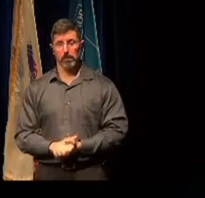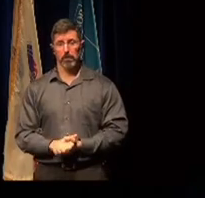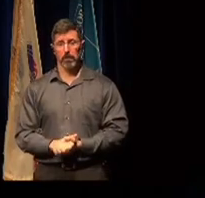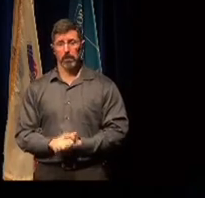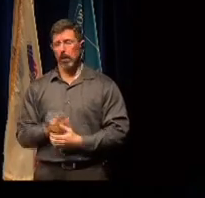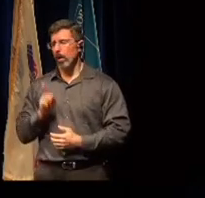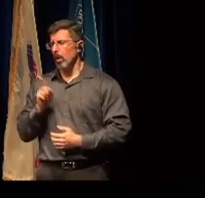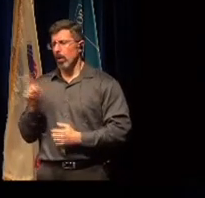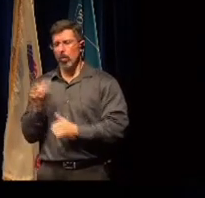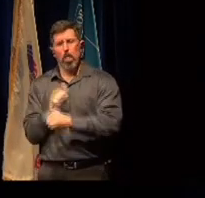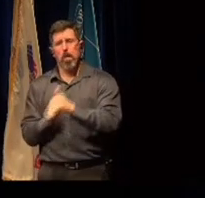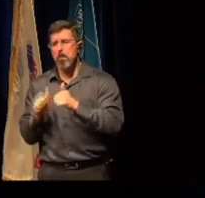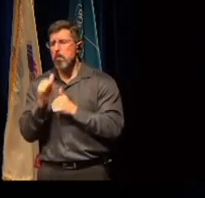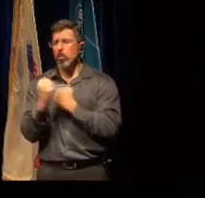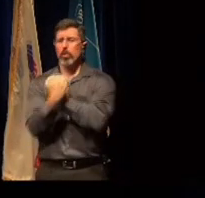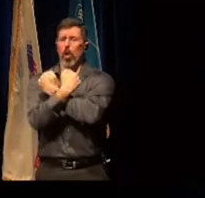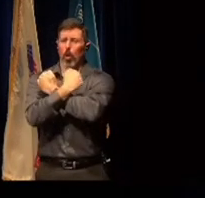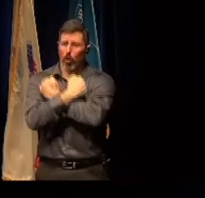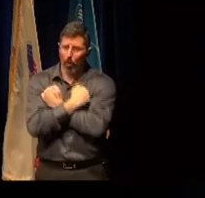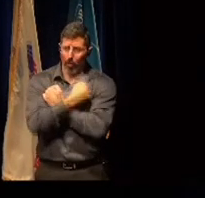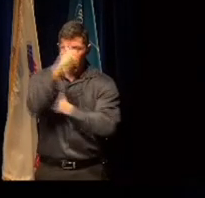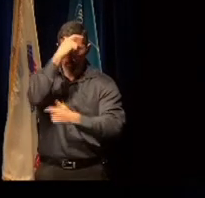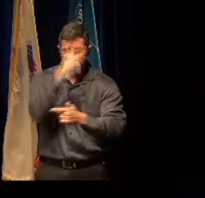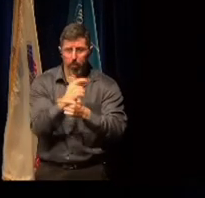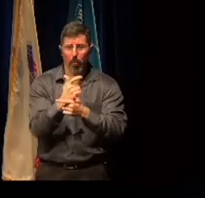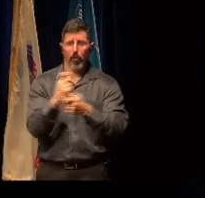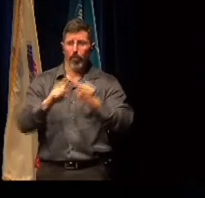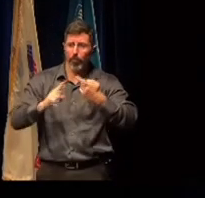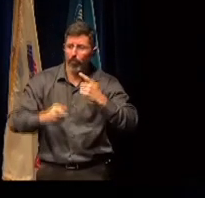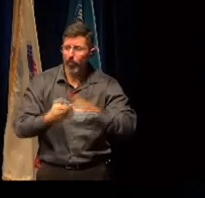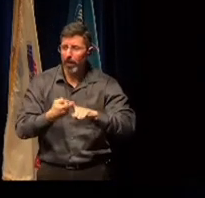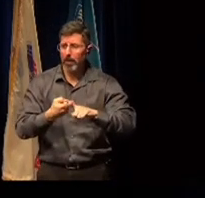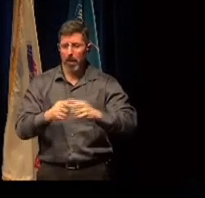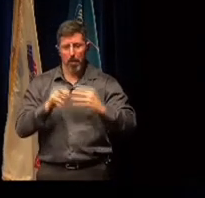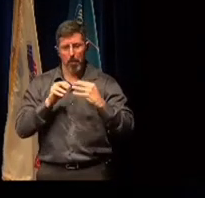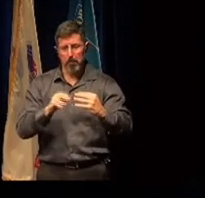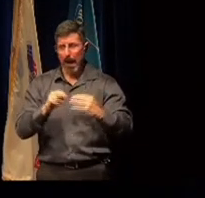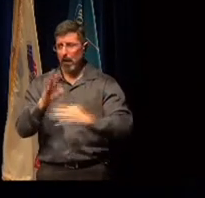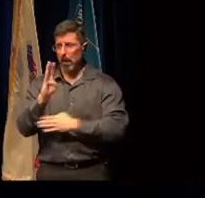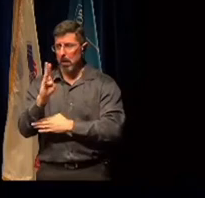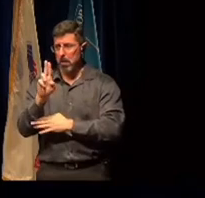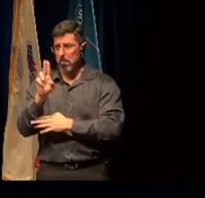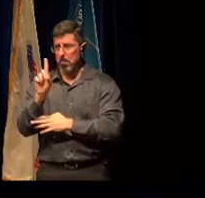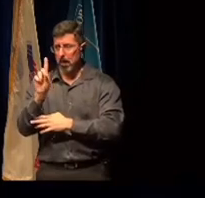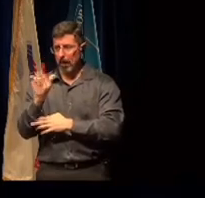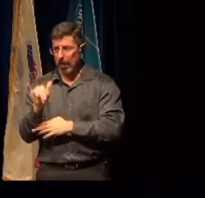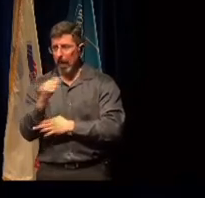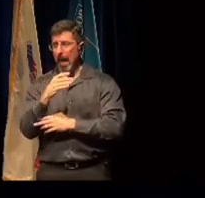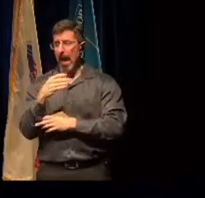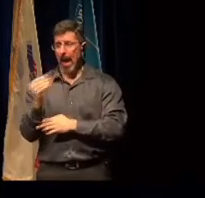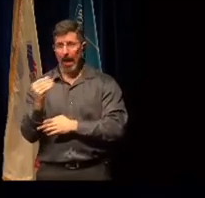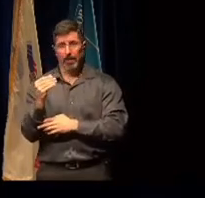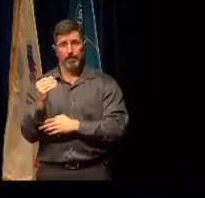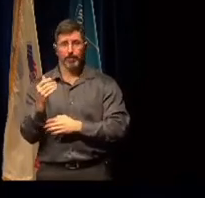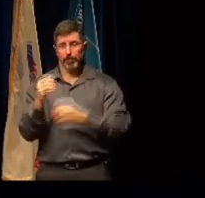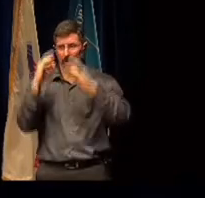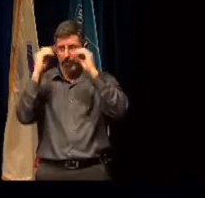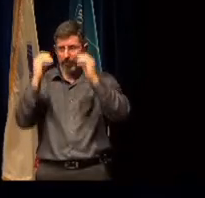You were the most loving brother, friend, battle buddy, mentor,